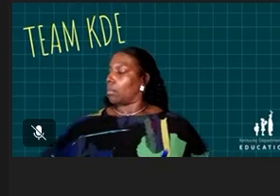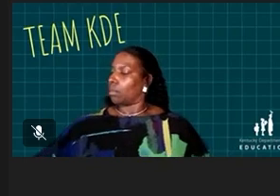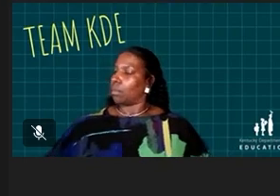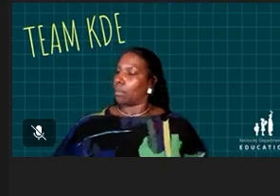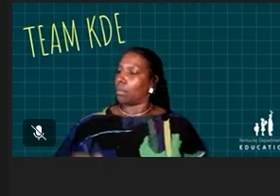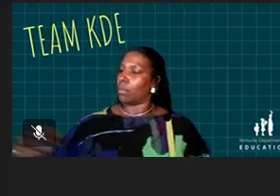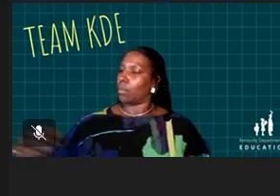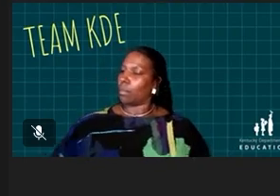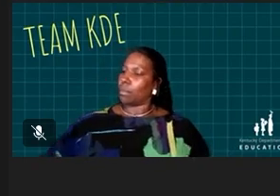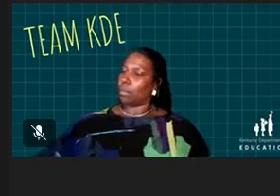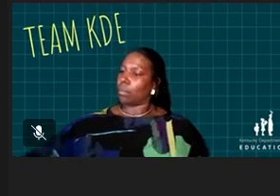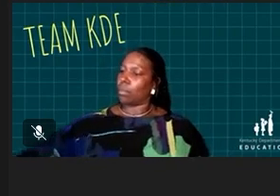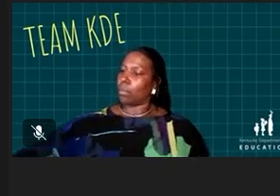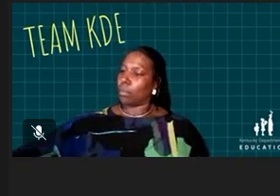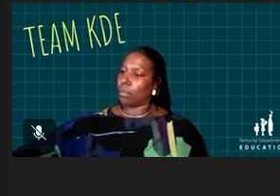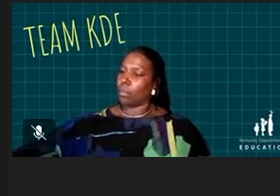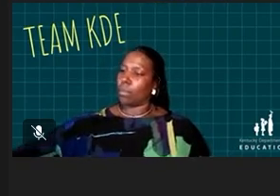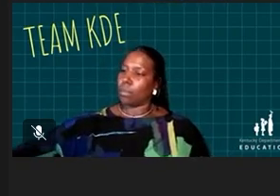year.